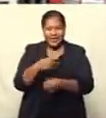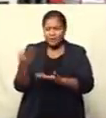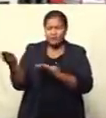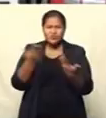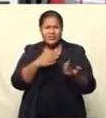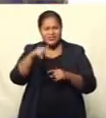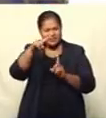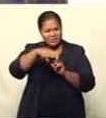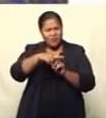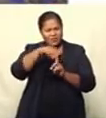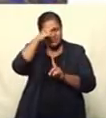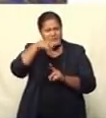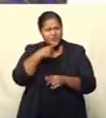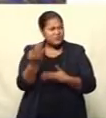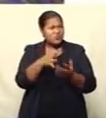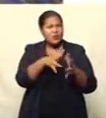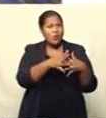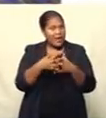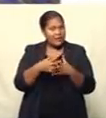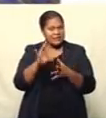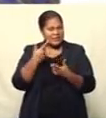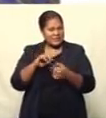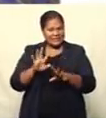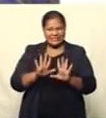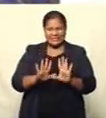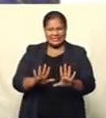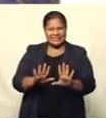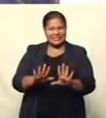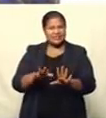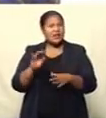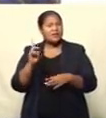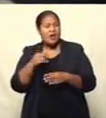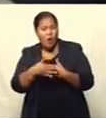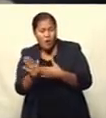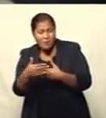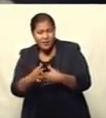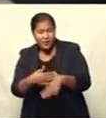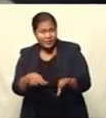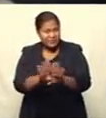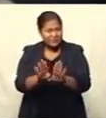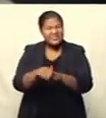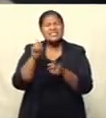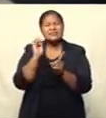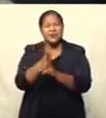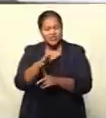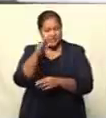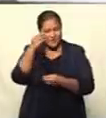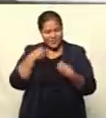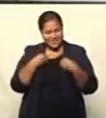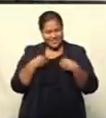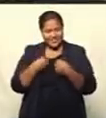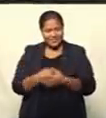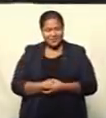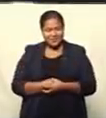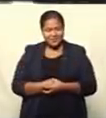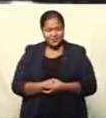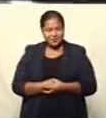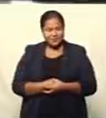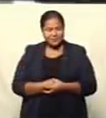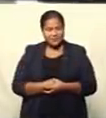contacts to the West may hinder the opening up of certain restrictions, especially for businesses. There is a fair